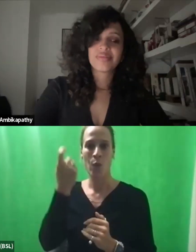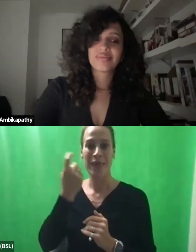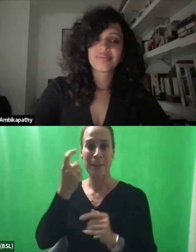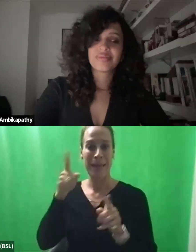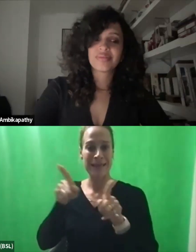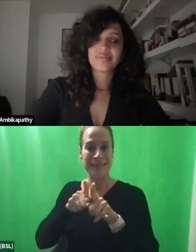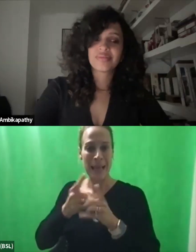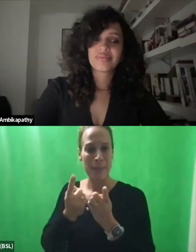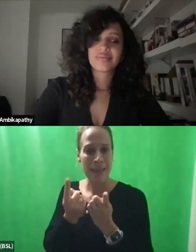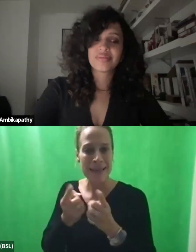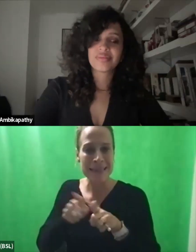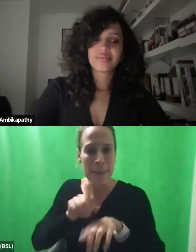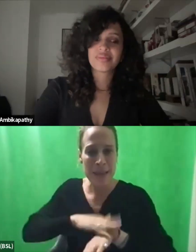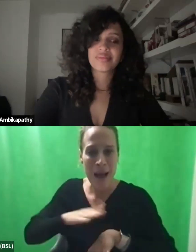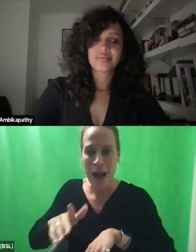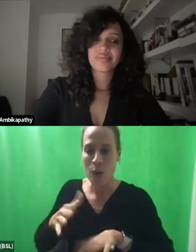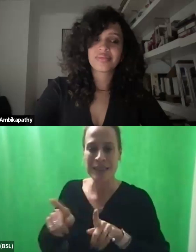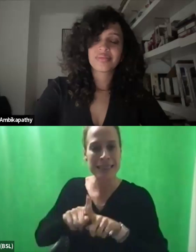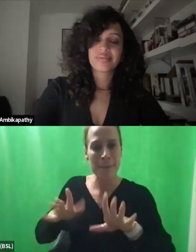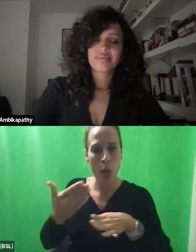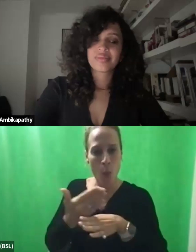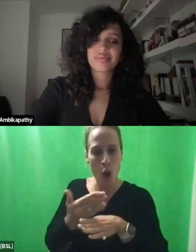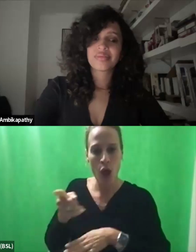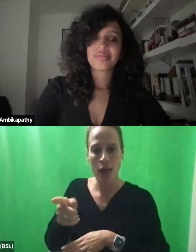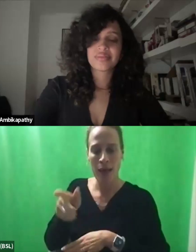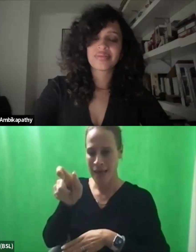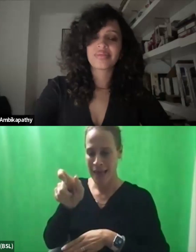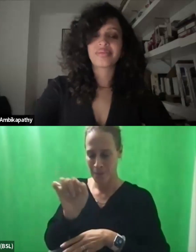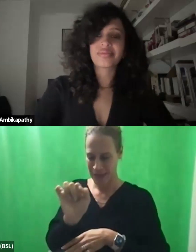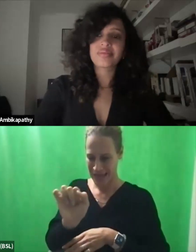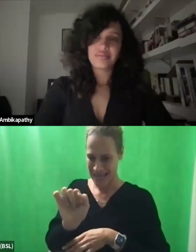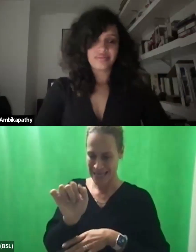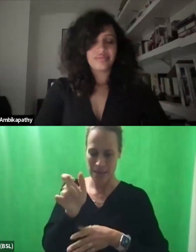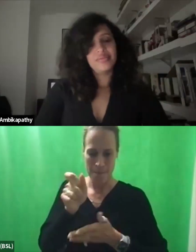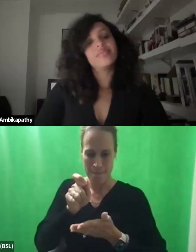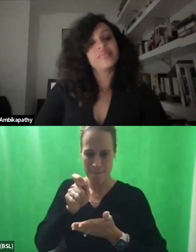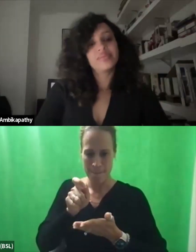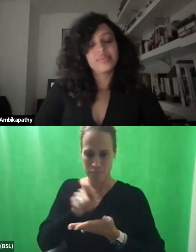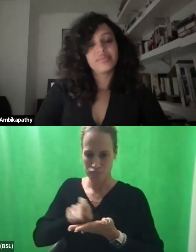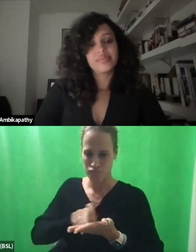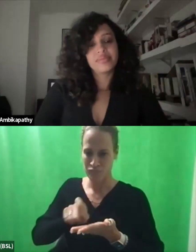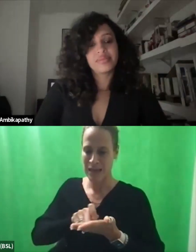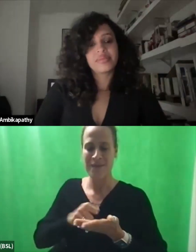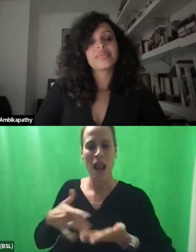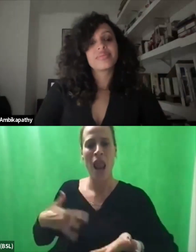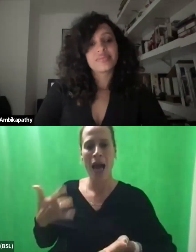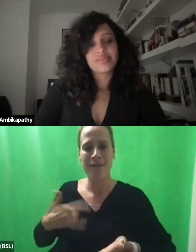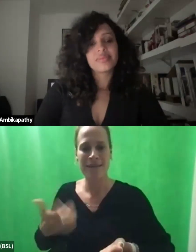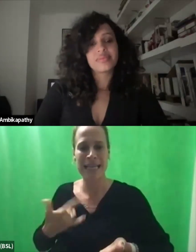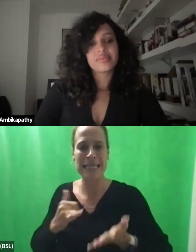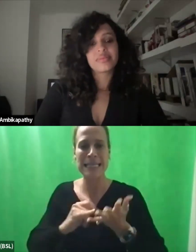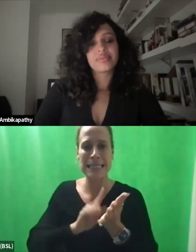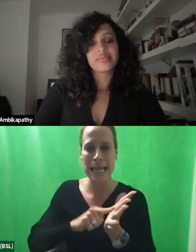So what you need to understand about Côte d'Ivoire is that it has a very lively slam poetry